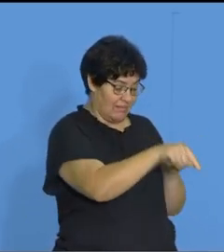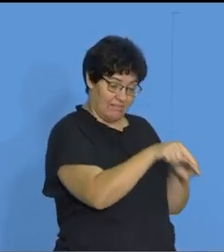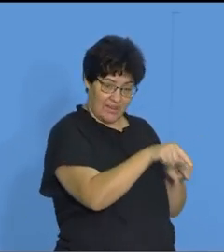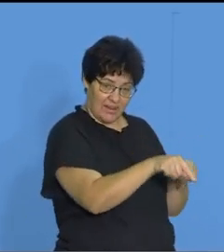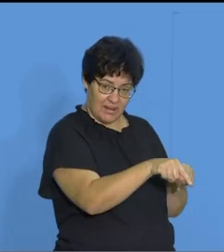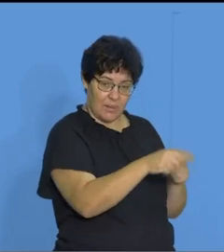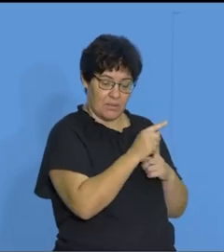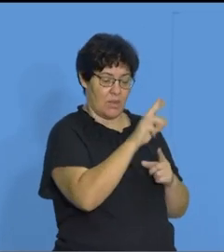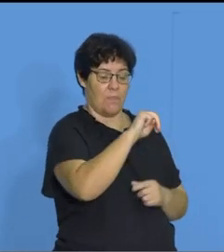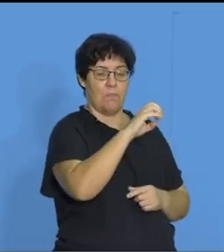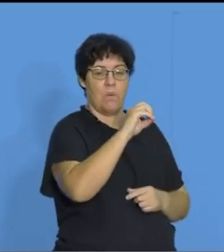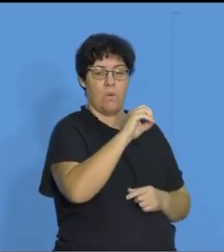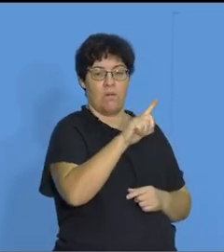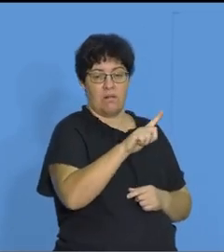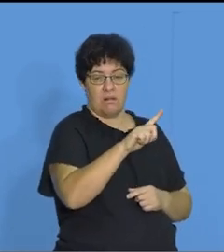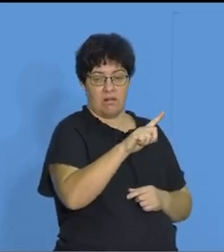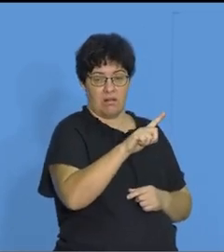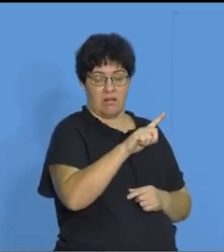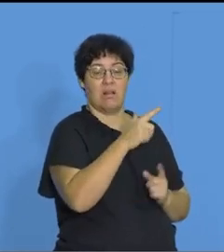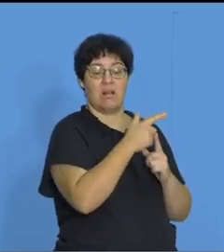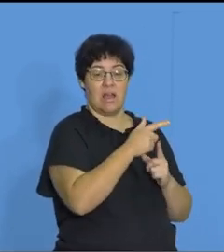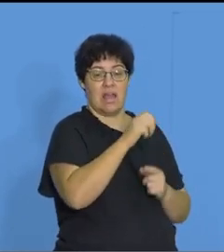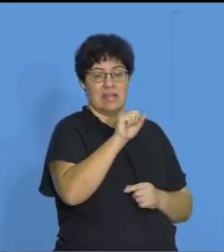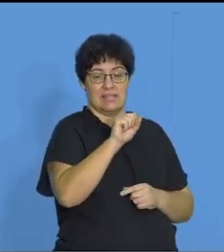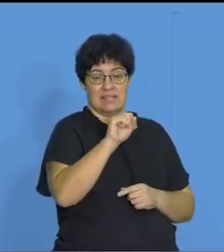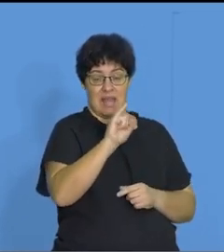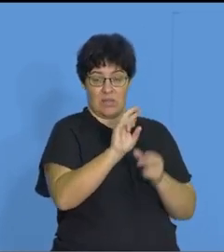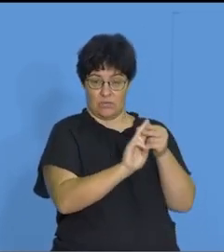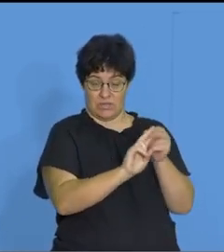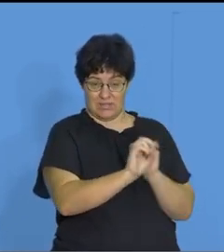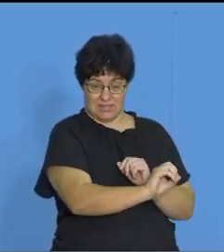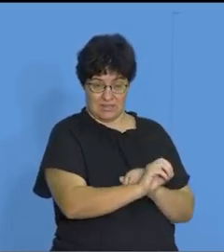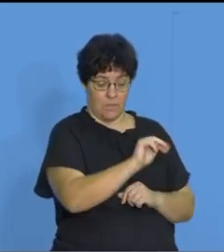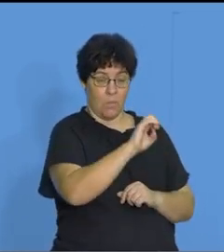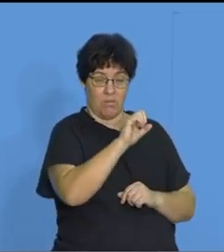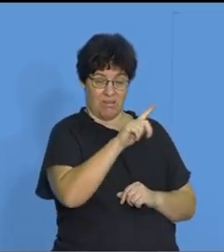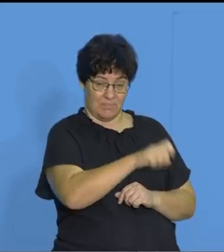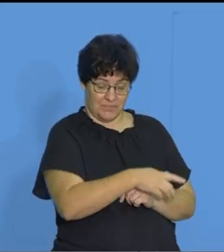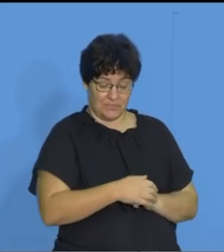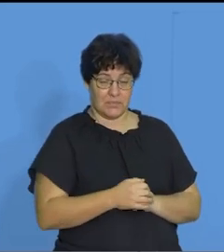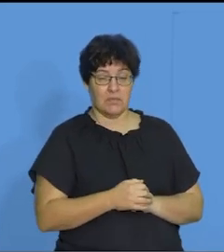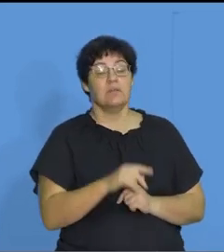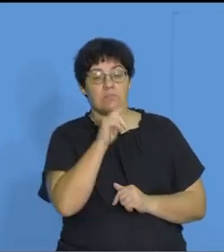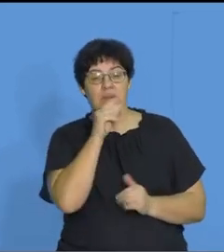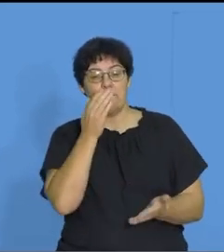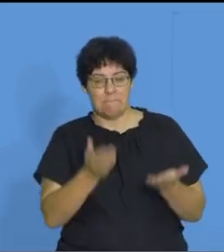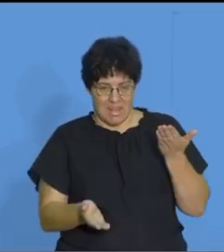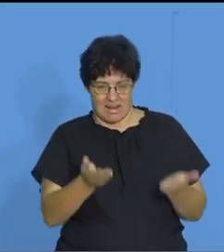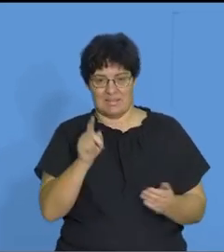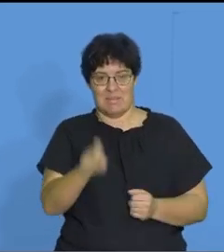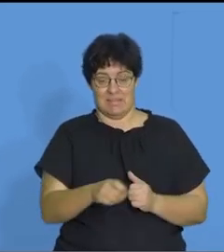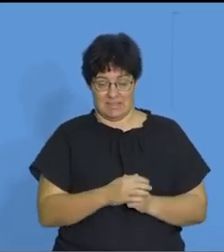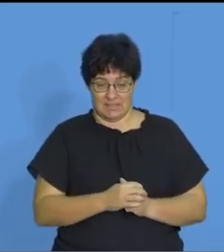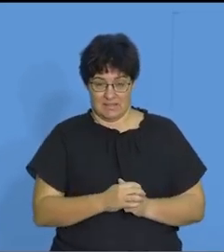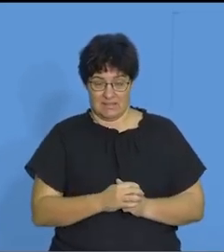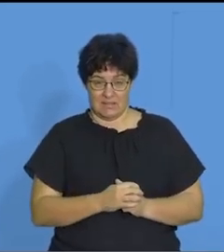to talk about the mole as the SI unit. So in other words, it demands that we actually balance this equation of reaction.